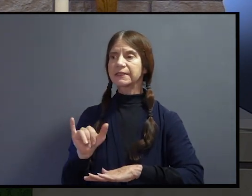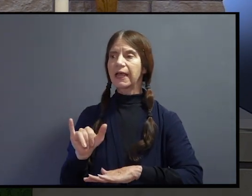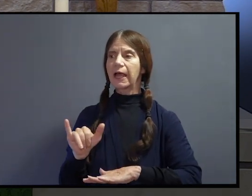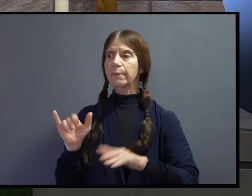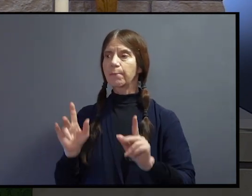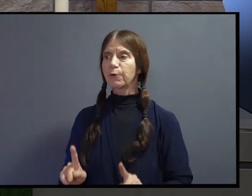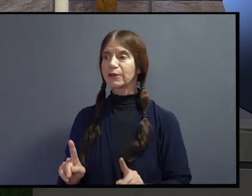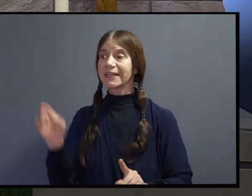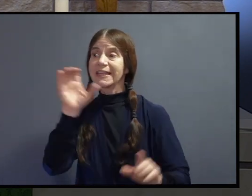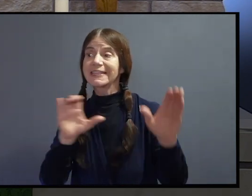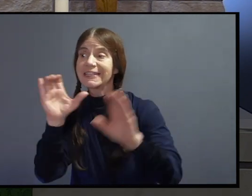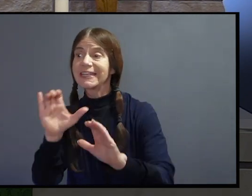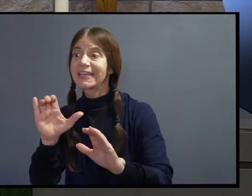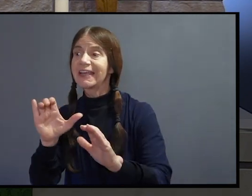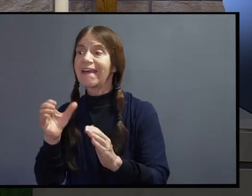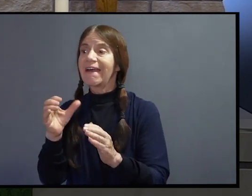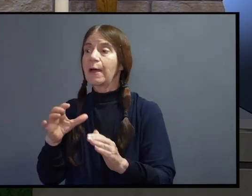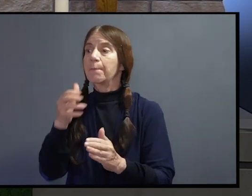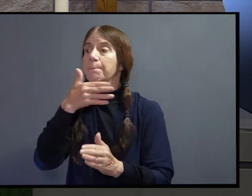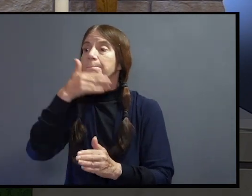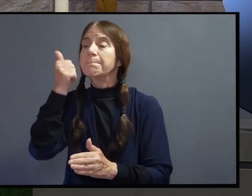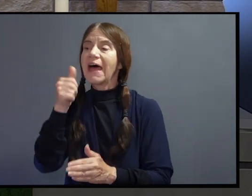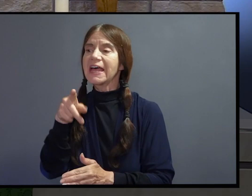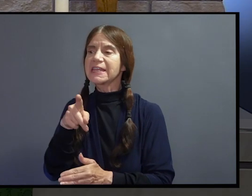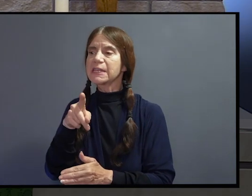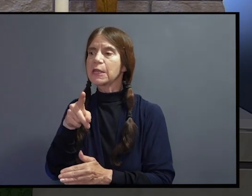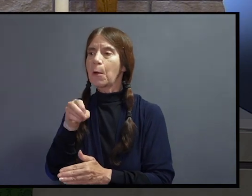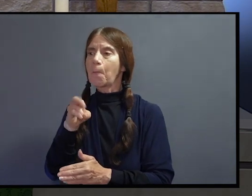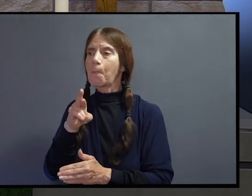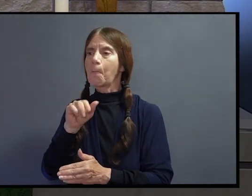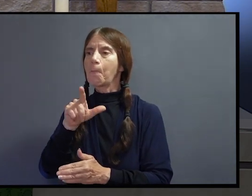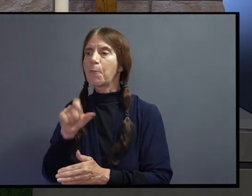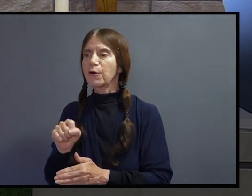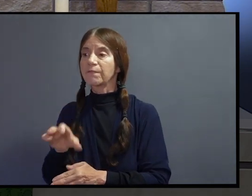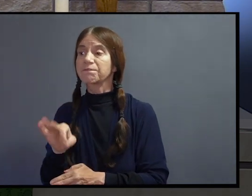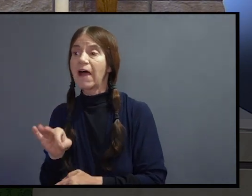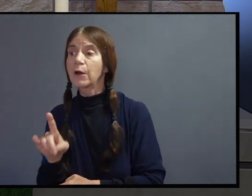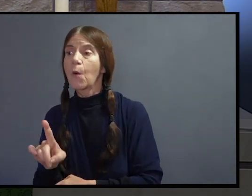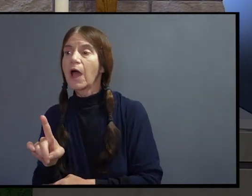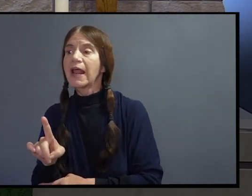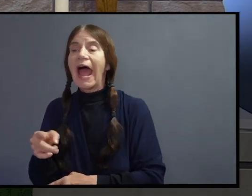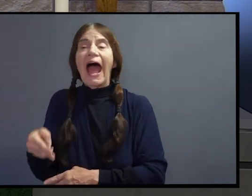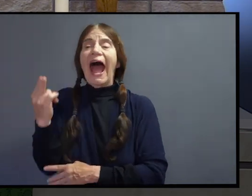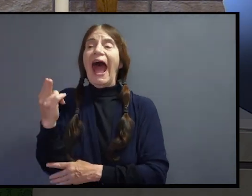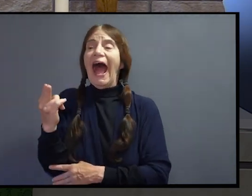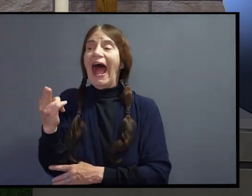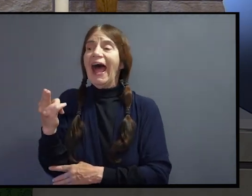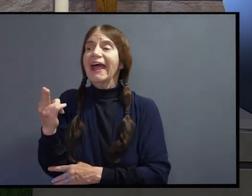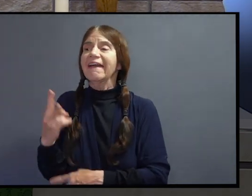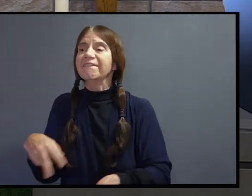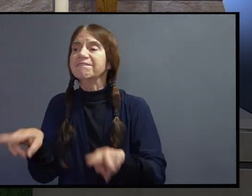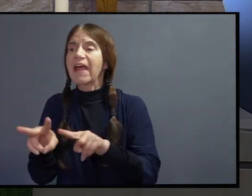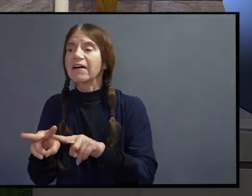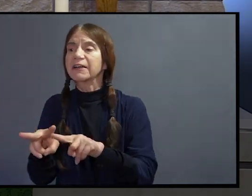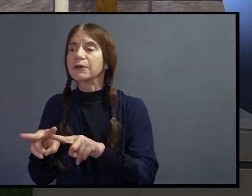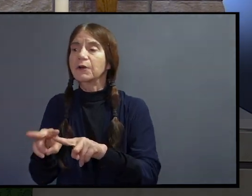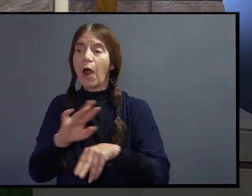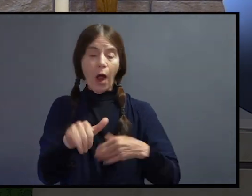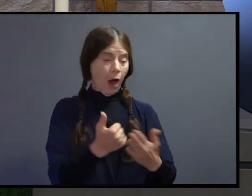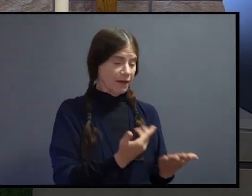of heaven is like a merchant in search of fine pearls, who, on finding one pearl of great